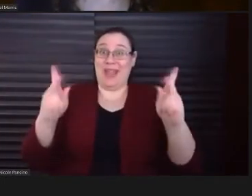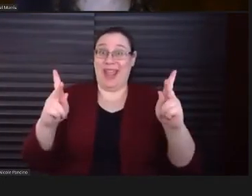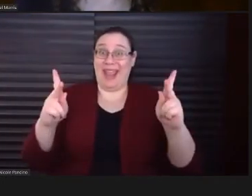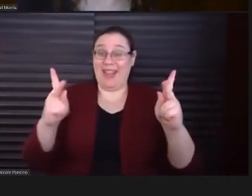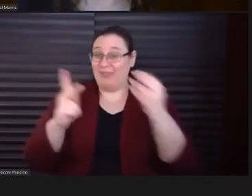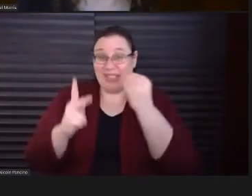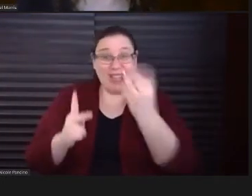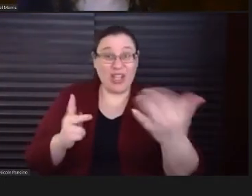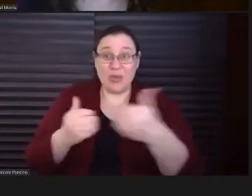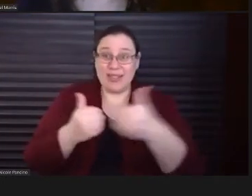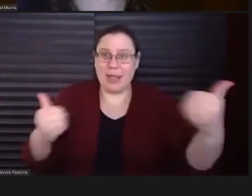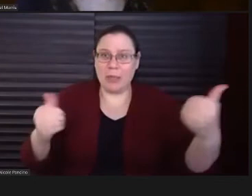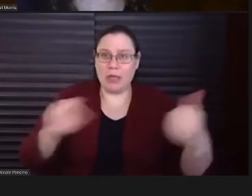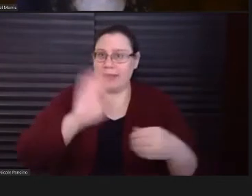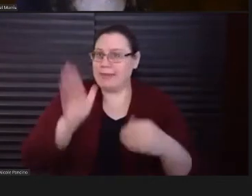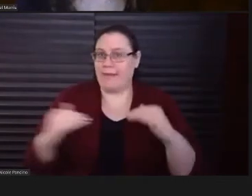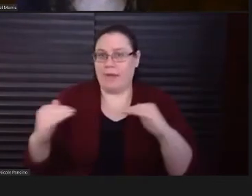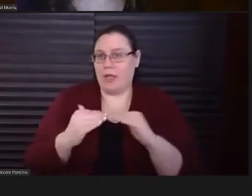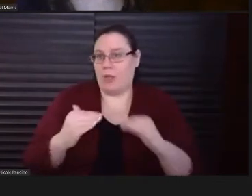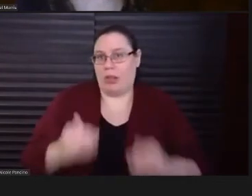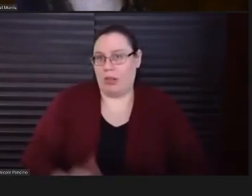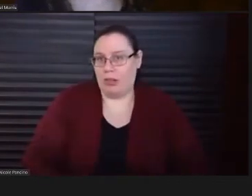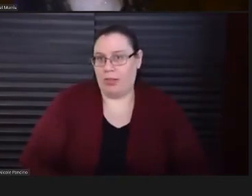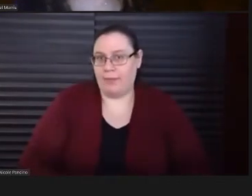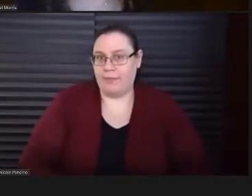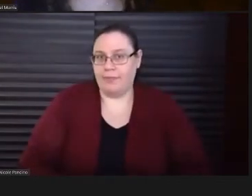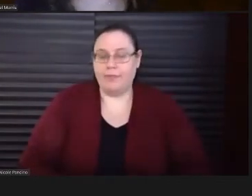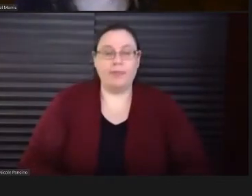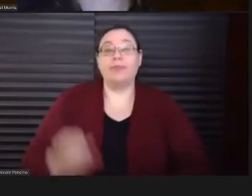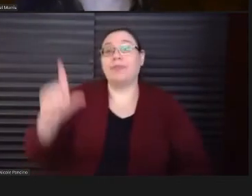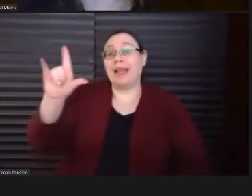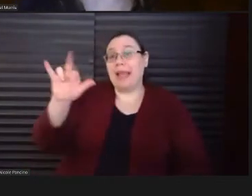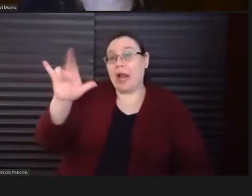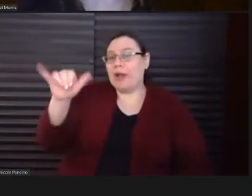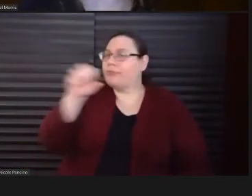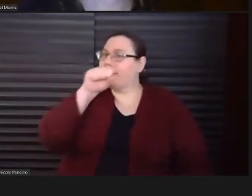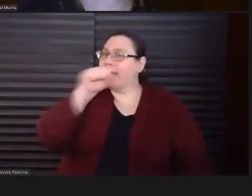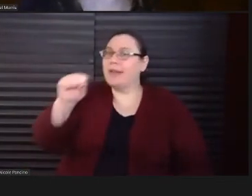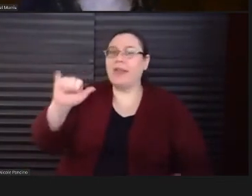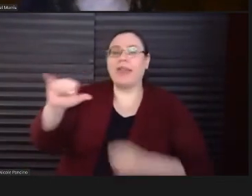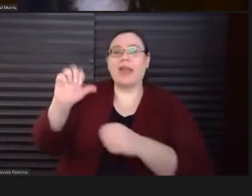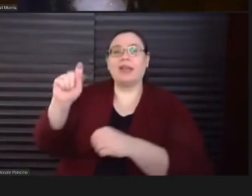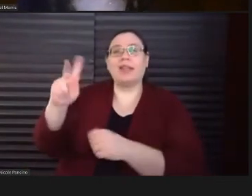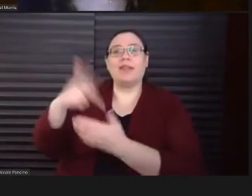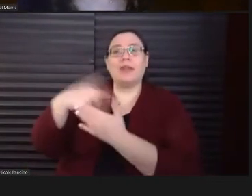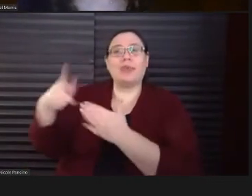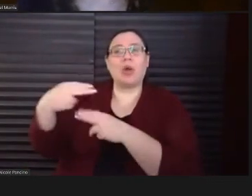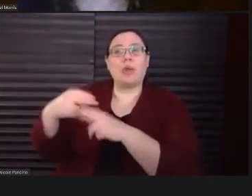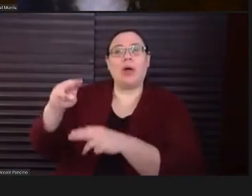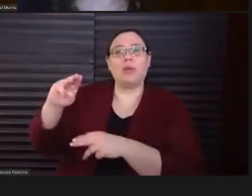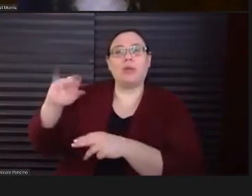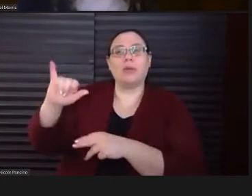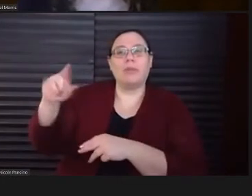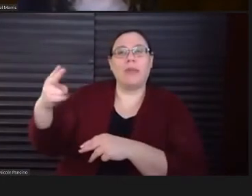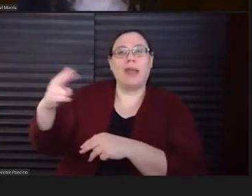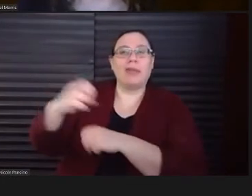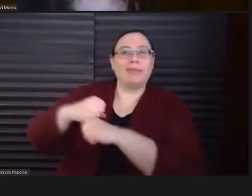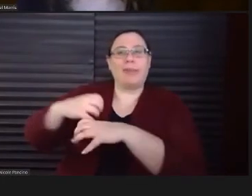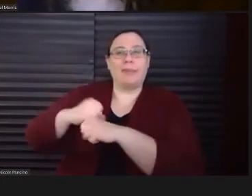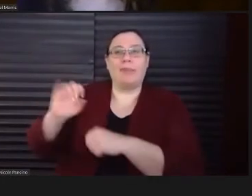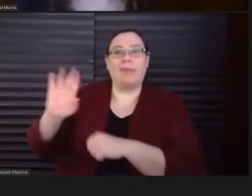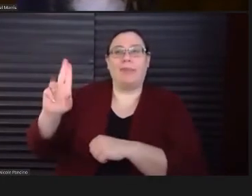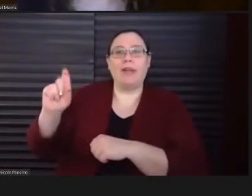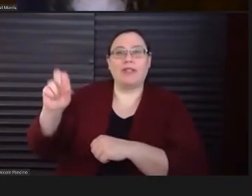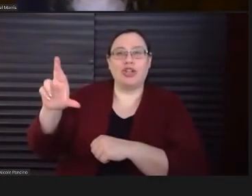equal. You know, I'm a big fan of Mythbusters. And I think we've all seen the T-shirt for Adam, who